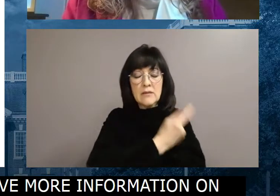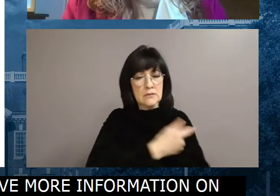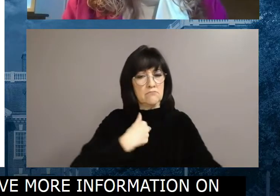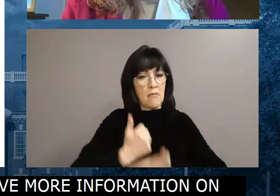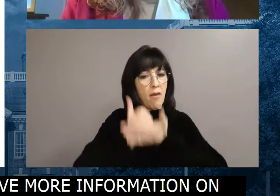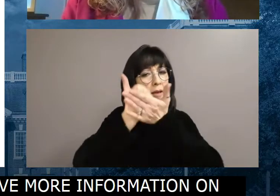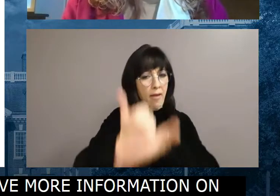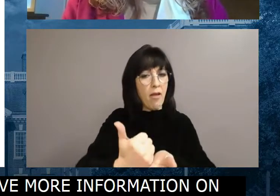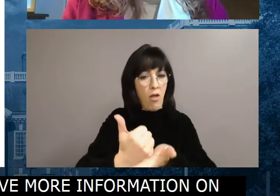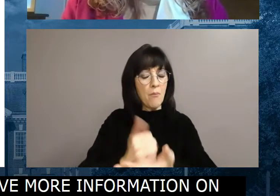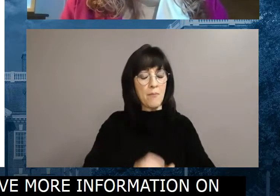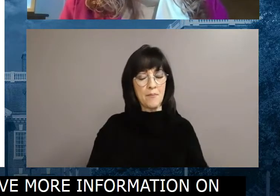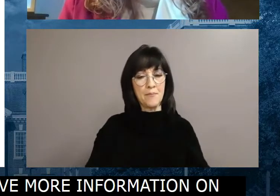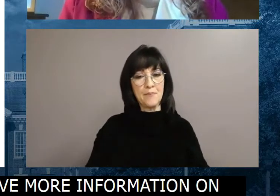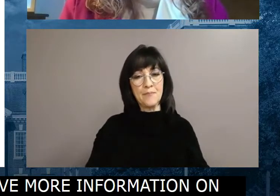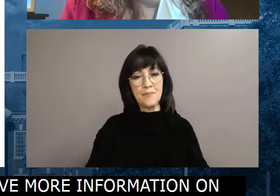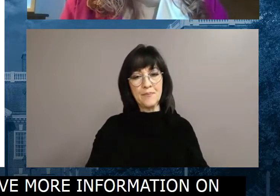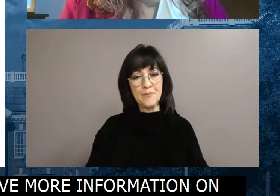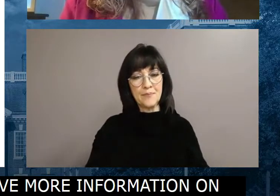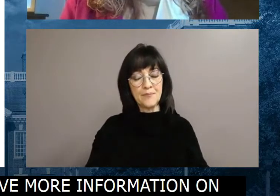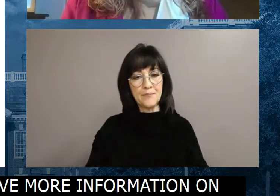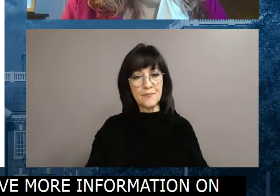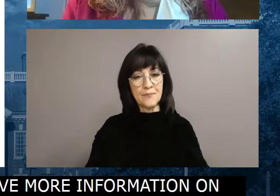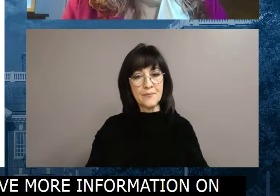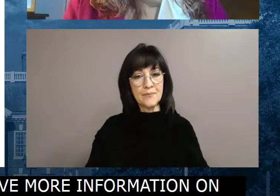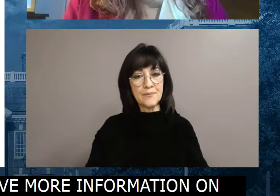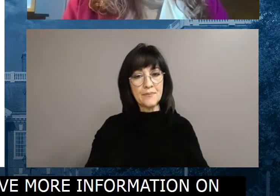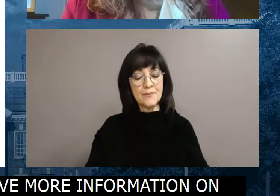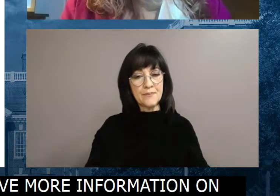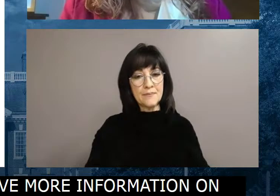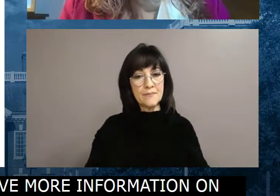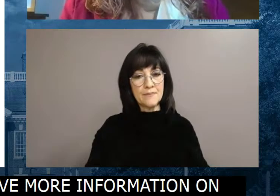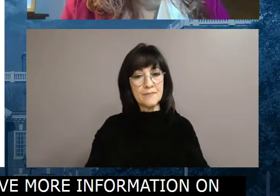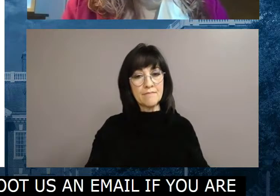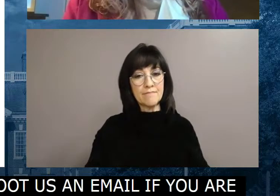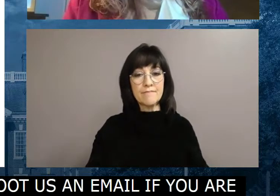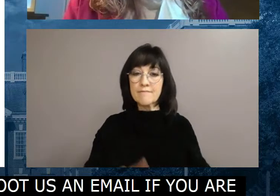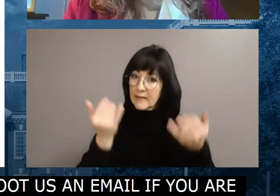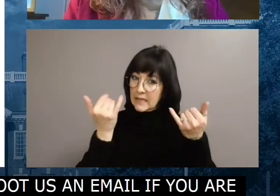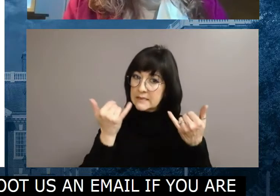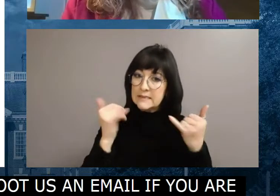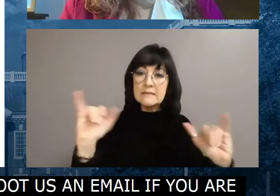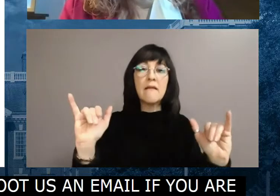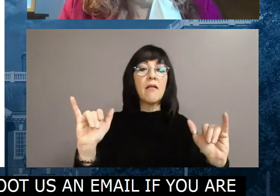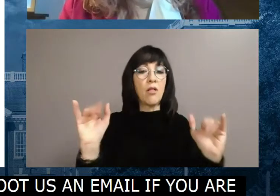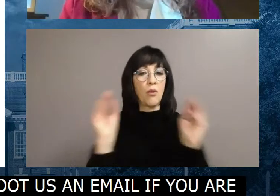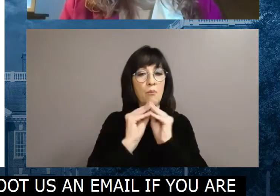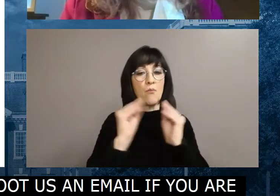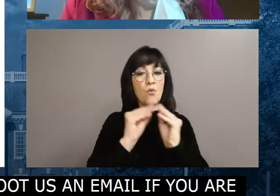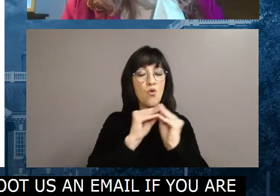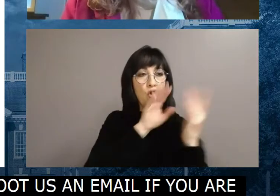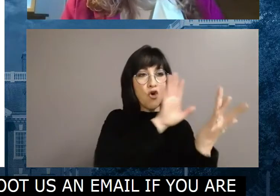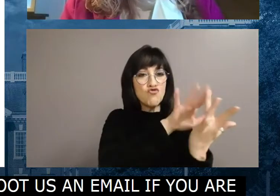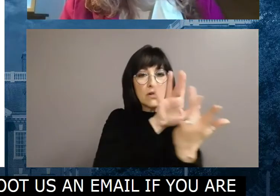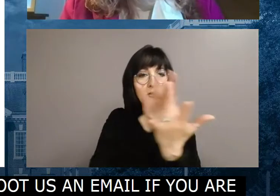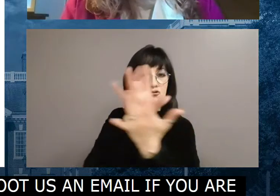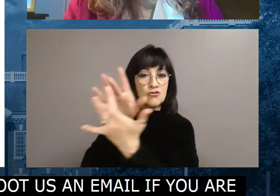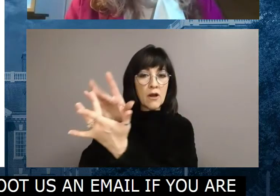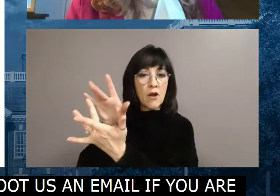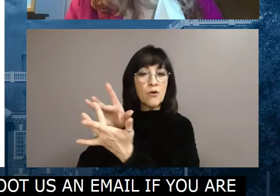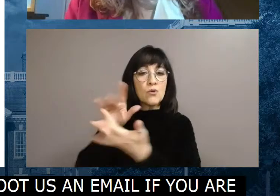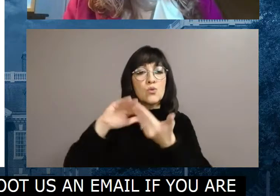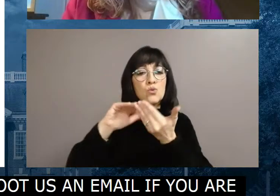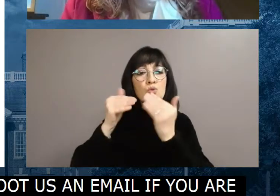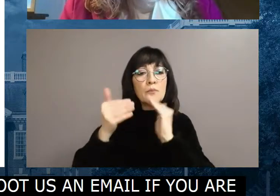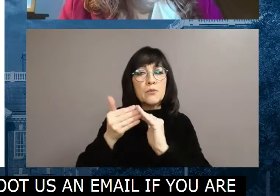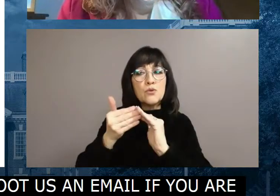vaccine@delaware.gov. And we also continue to reach out to underserved communities, and we are going to continue for quite